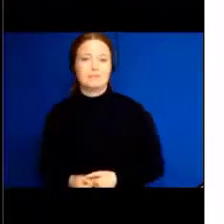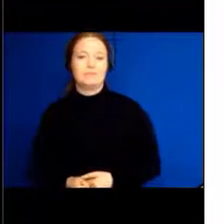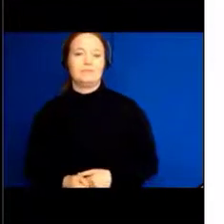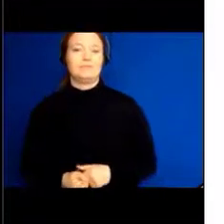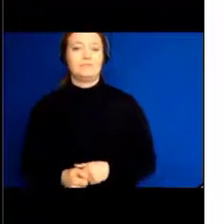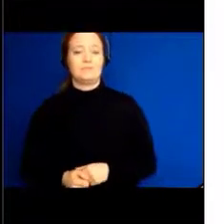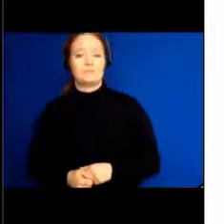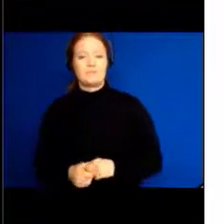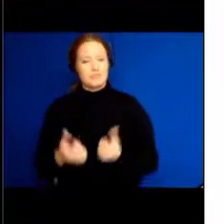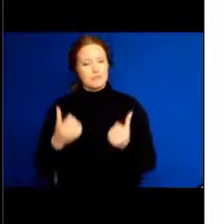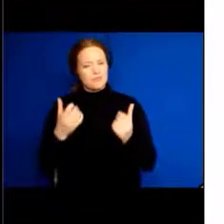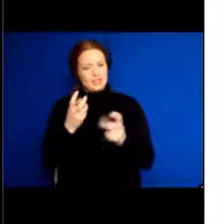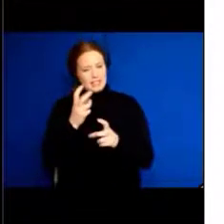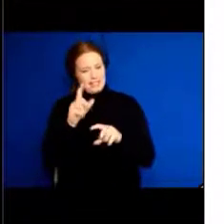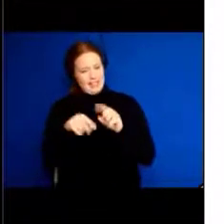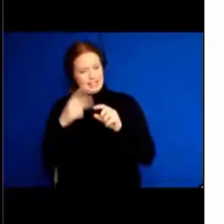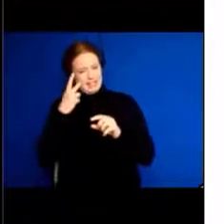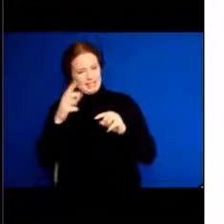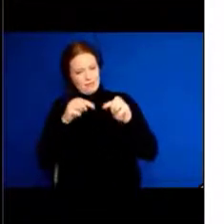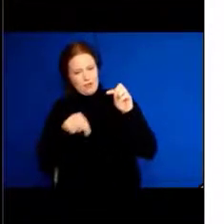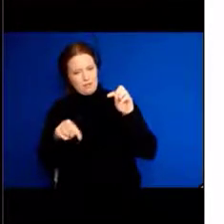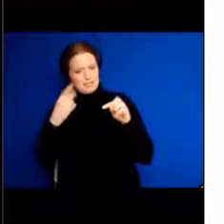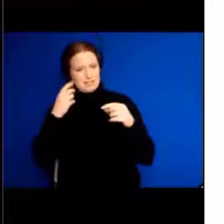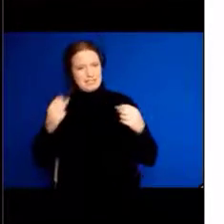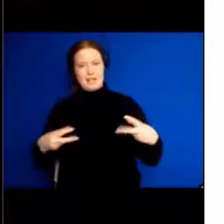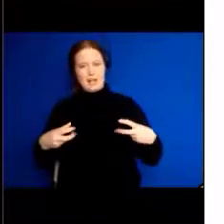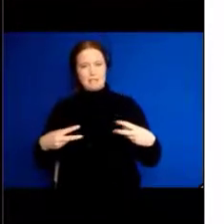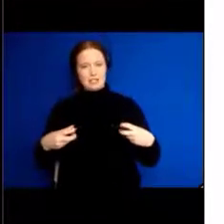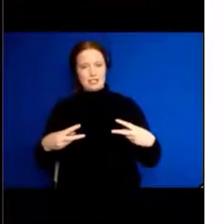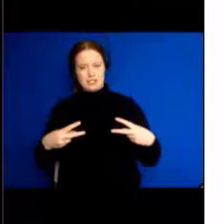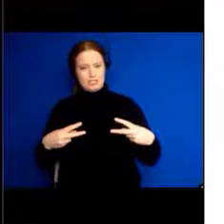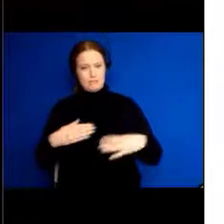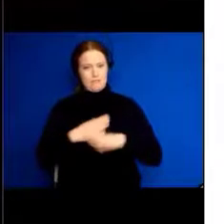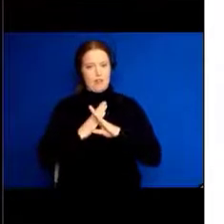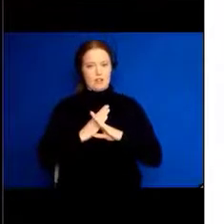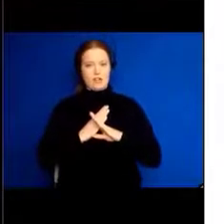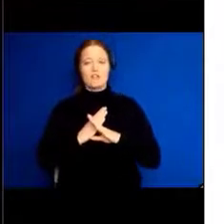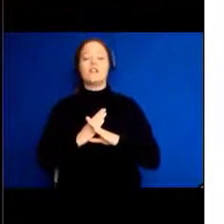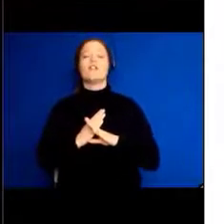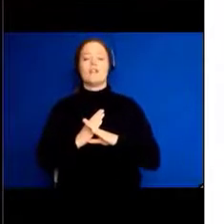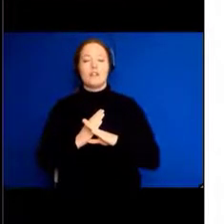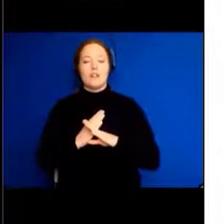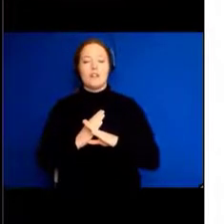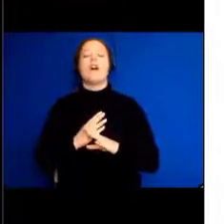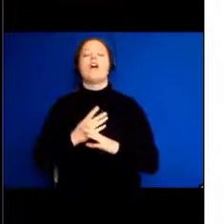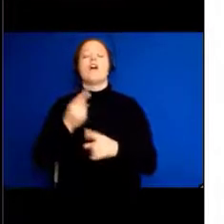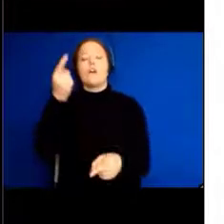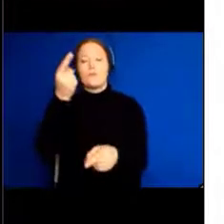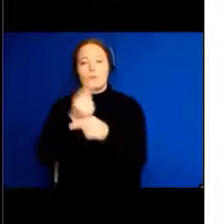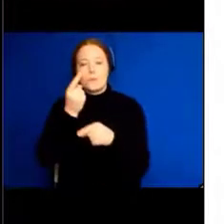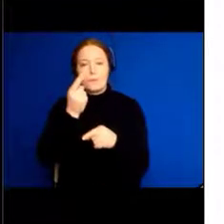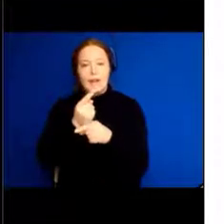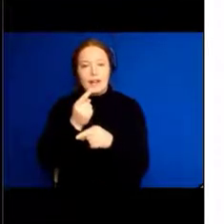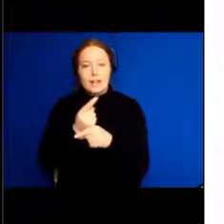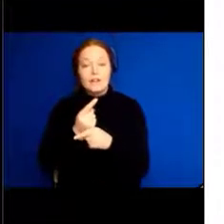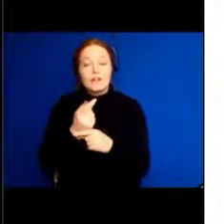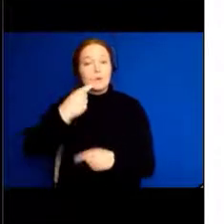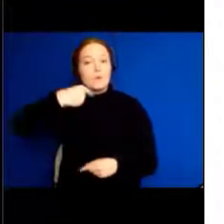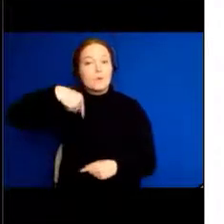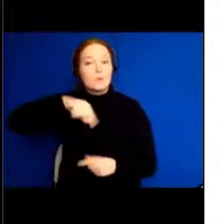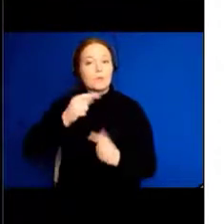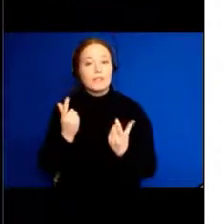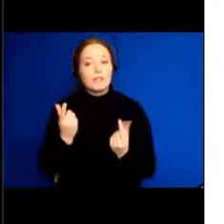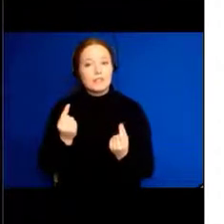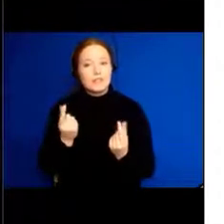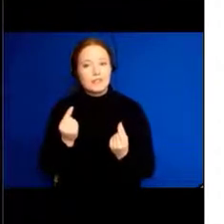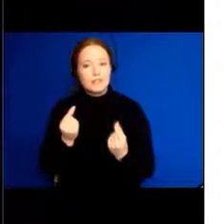texting here. Okay. And promoting discovery also through working with